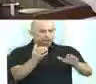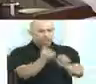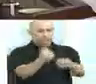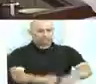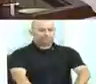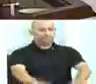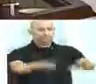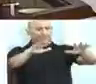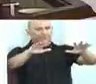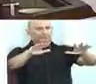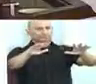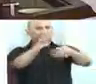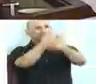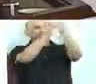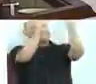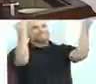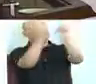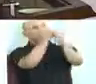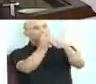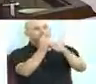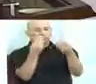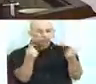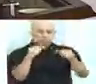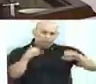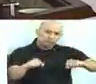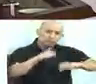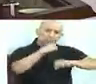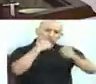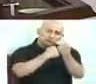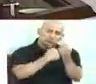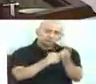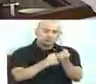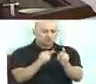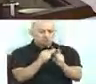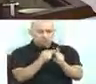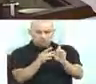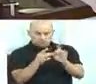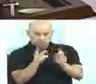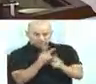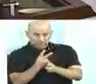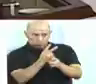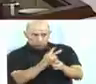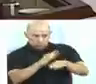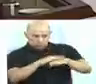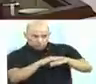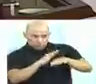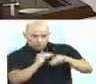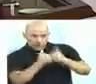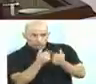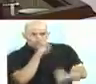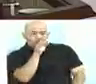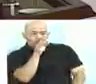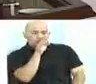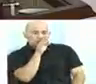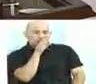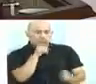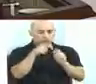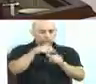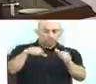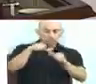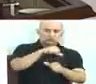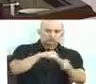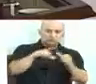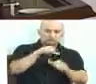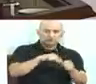created, grounds were made solid. Words, be careful how we speak words to one